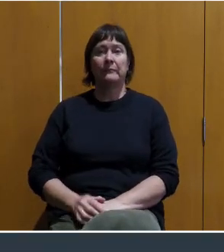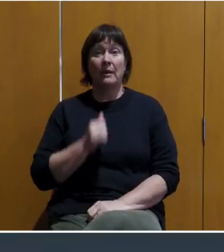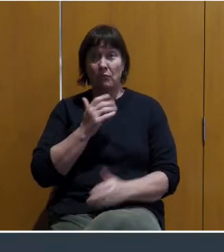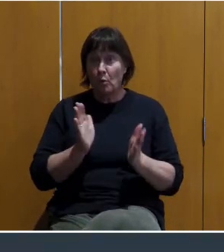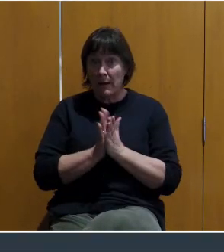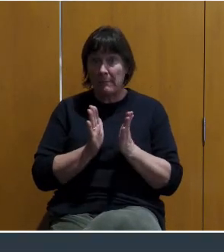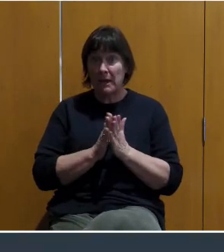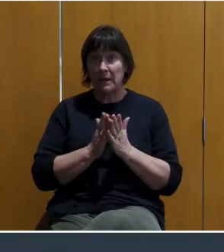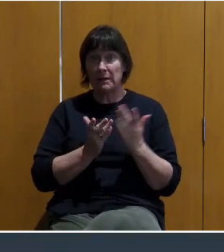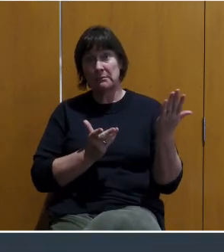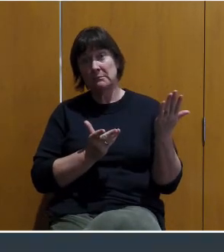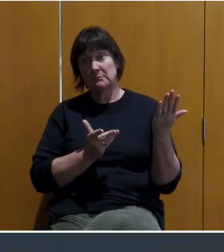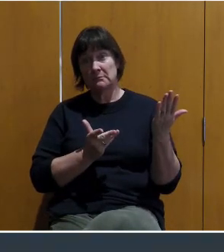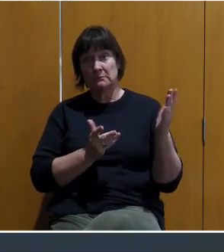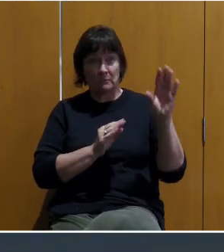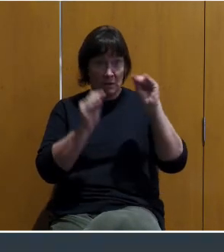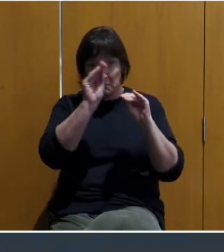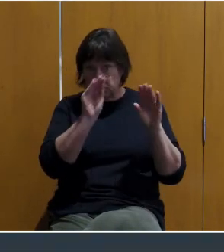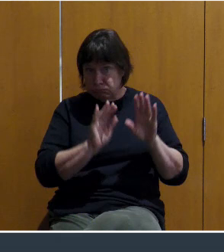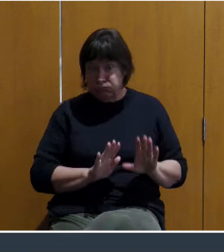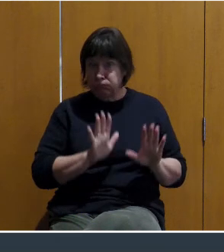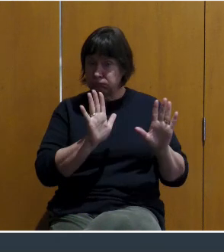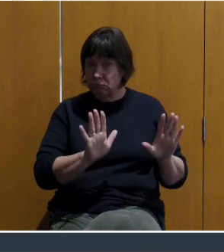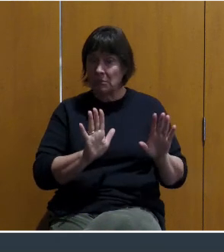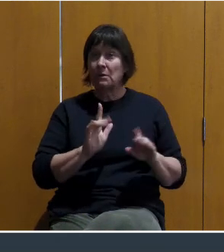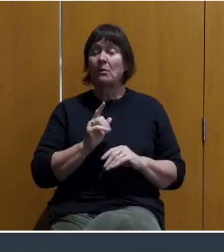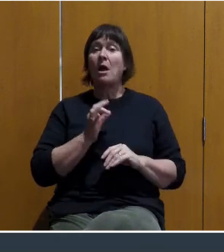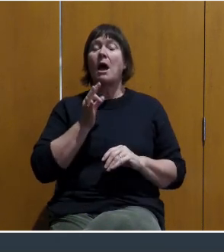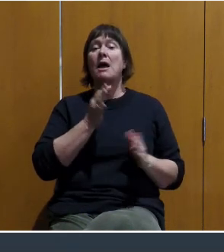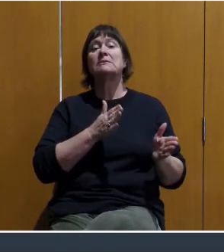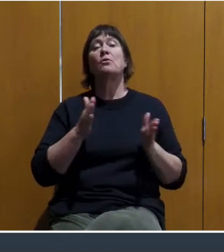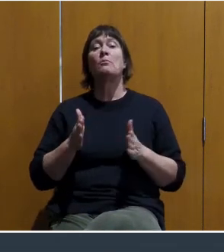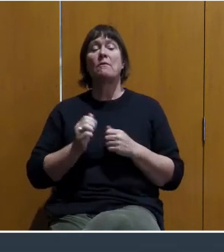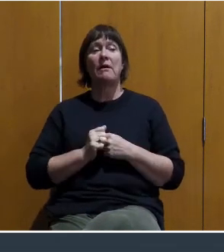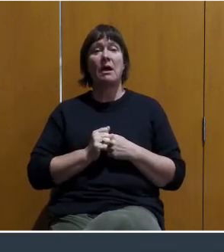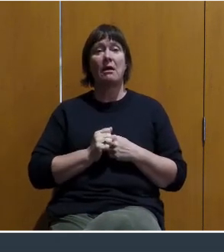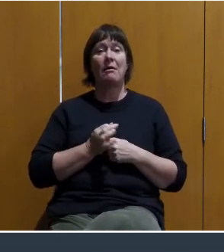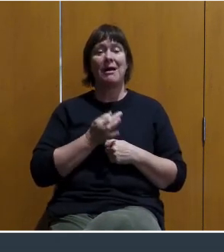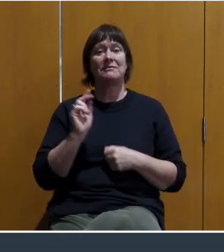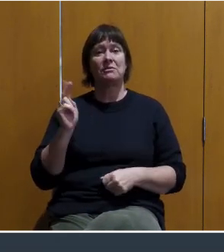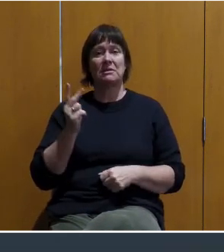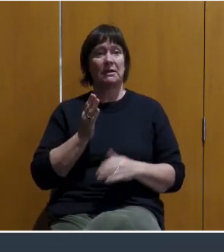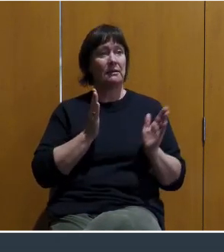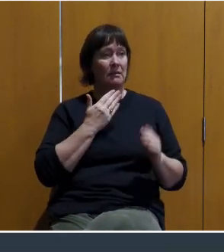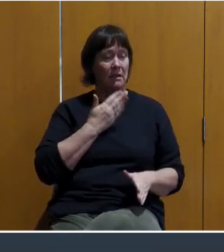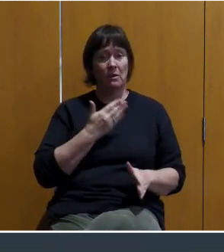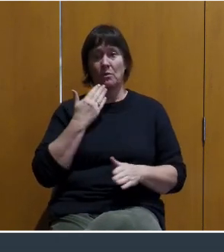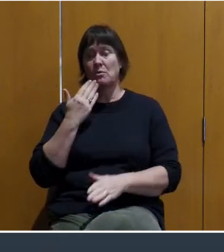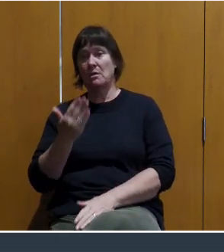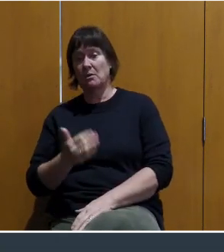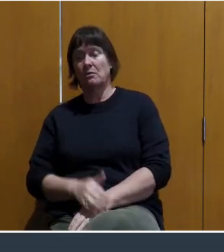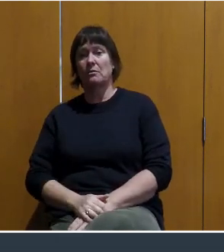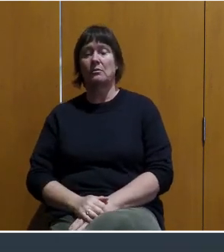all happy with what has been pulled together, can I ask for a mover and seconder? Thank you, Deputy Mayor Brosnan, seconded by